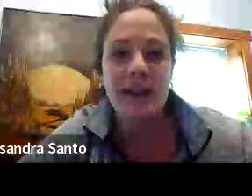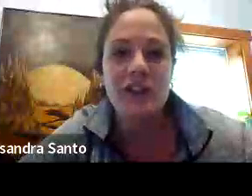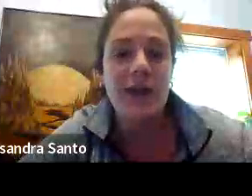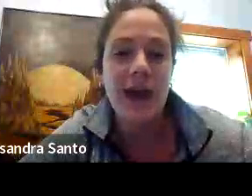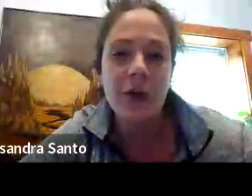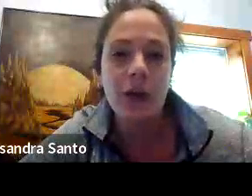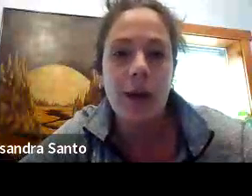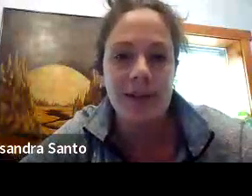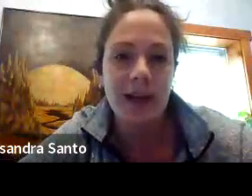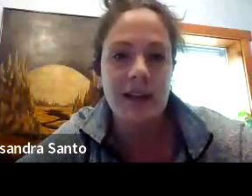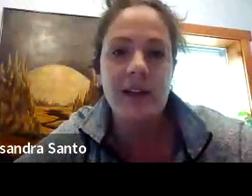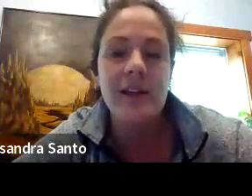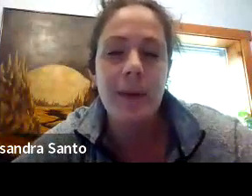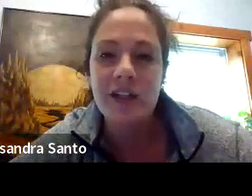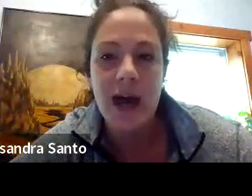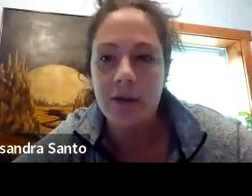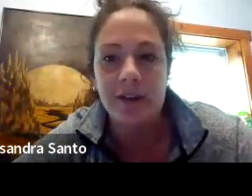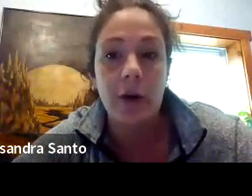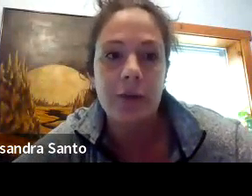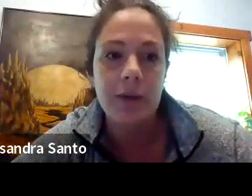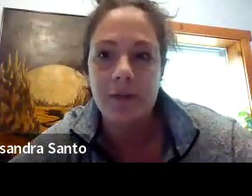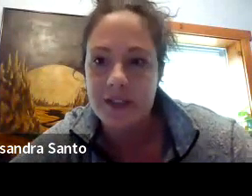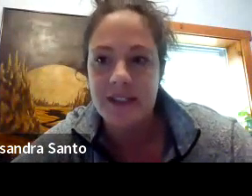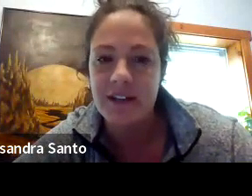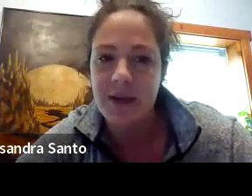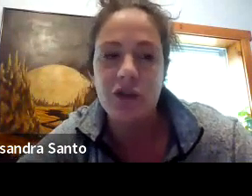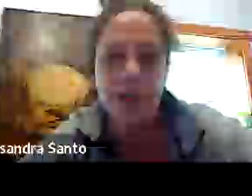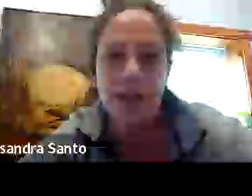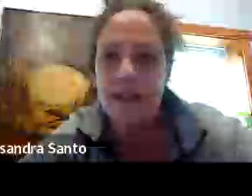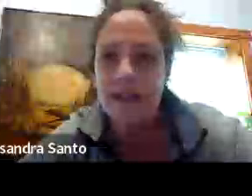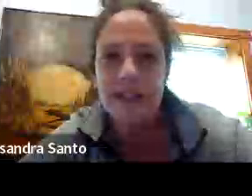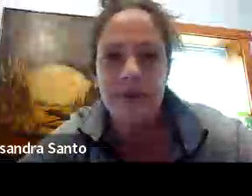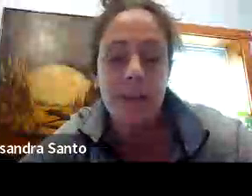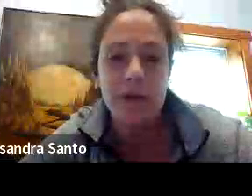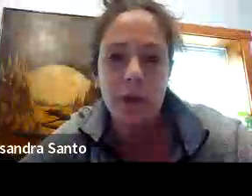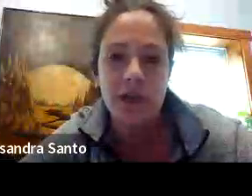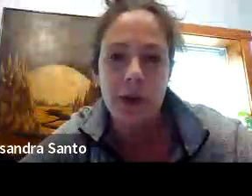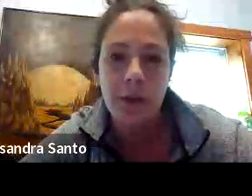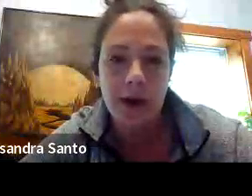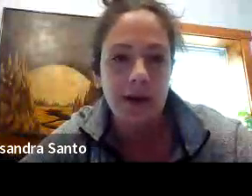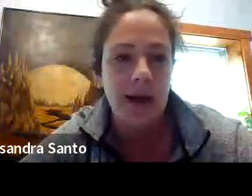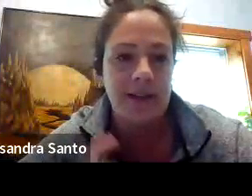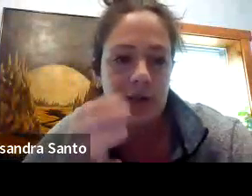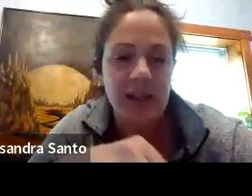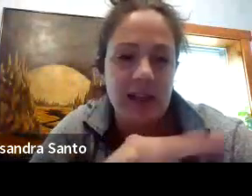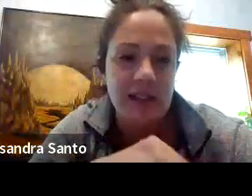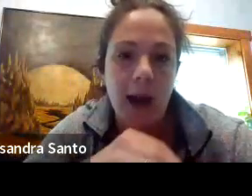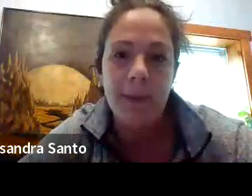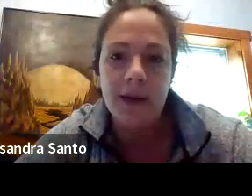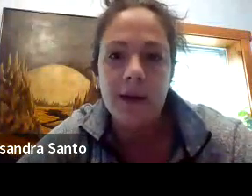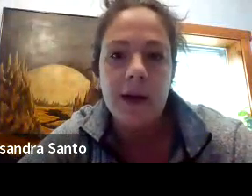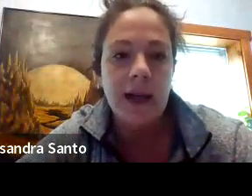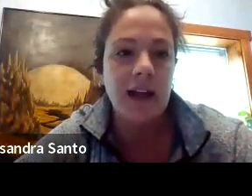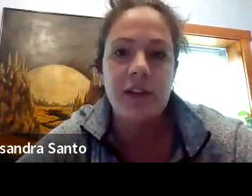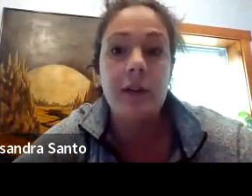resources page on the AOE website. This is the page that houses all the resources that have been created since September 2021. And as you can see at the